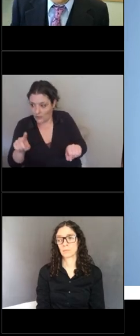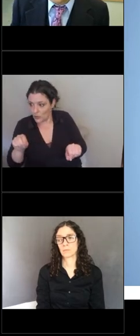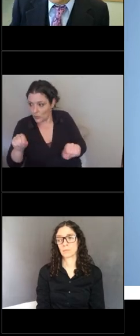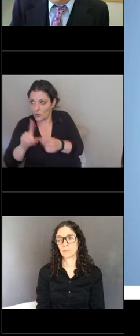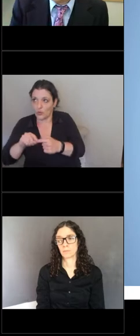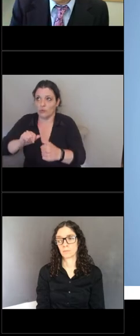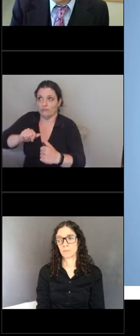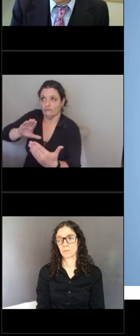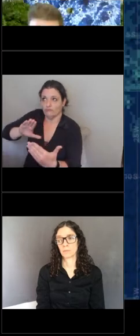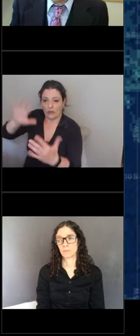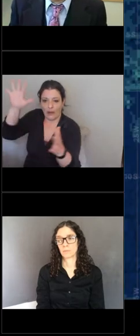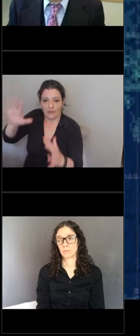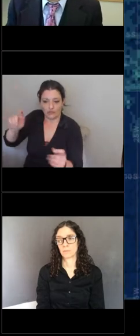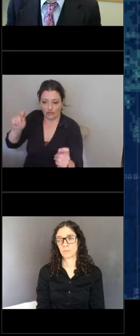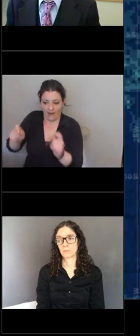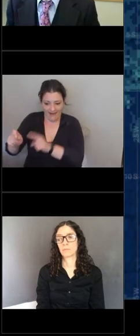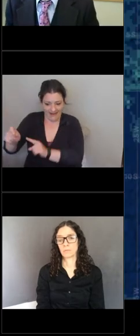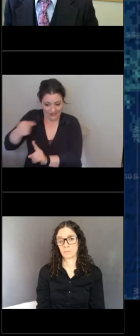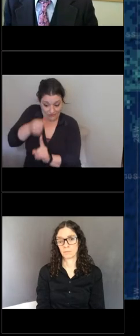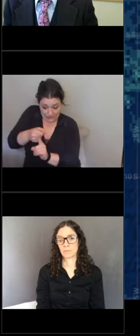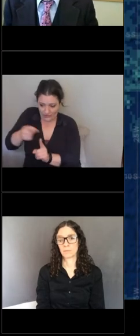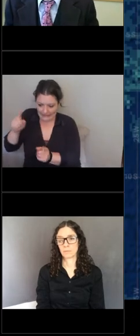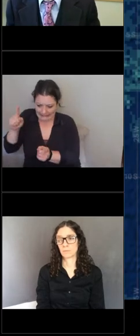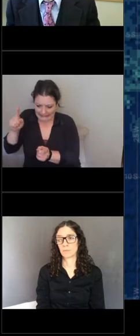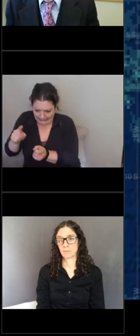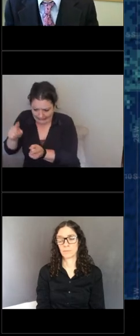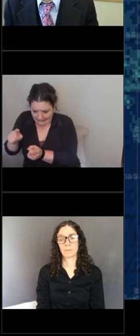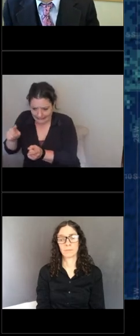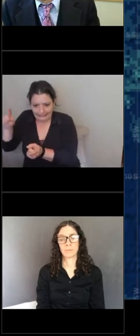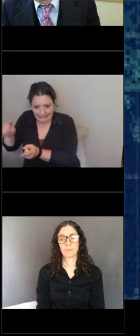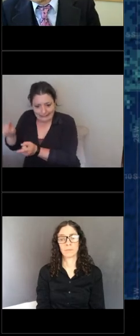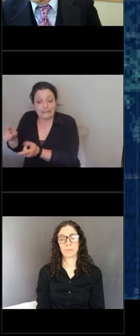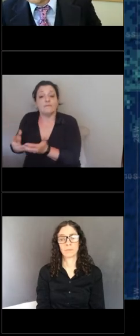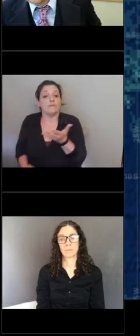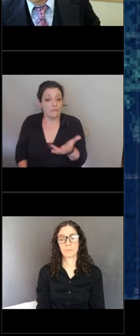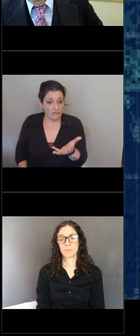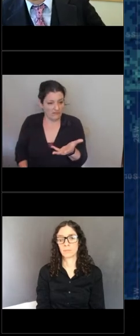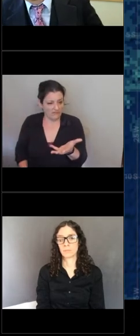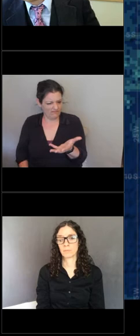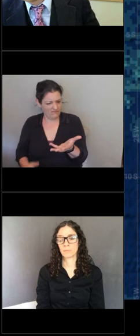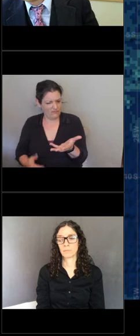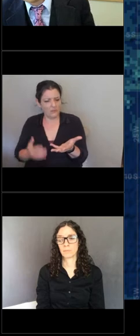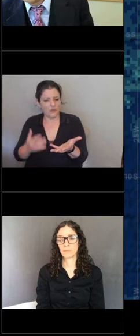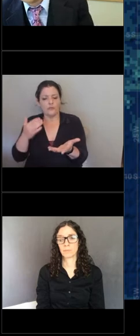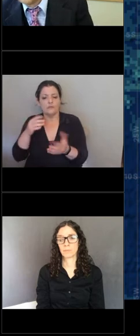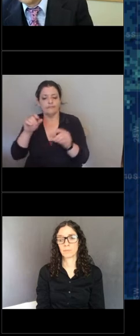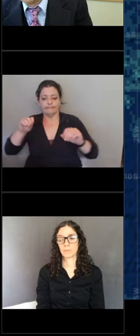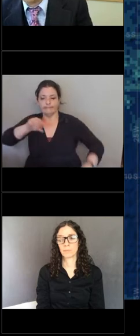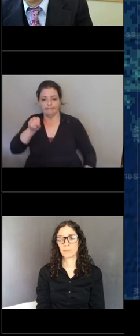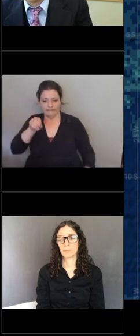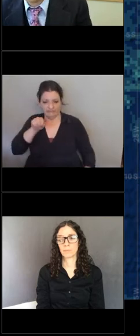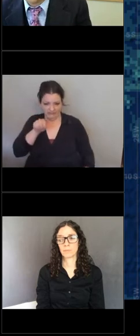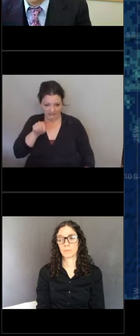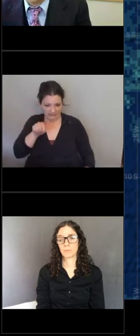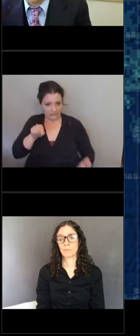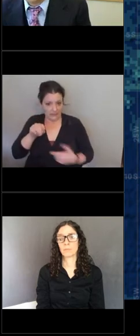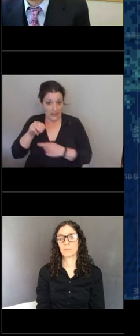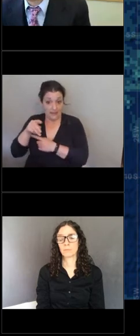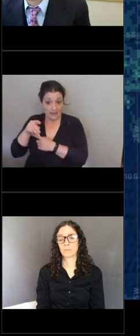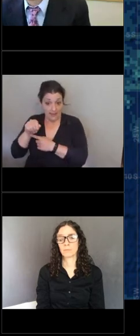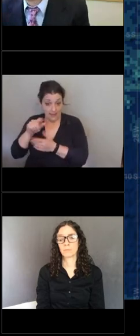look and see what a marine protected area looks like from the sky, this is a still shot from a